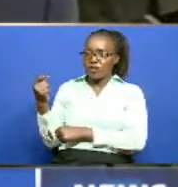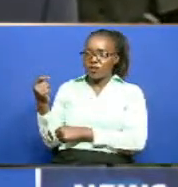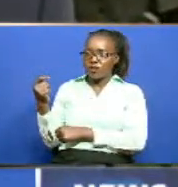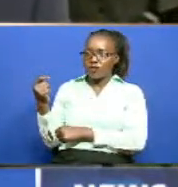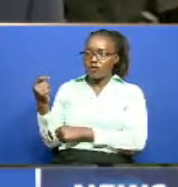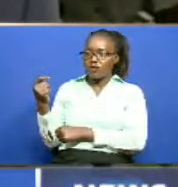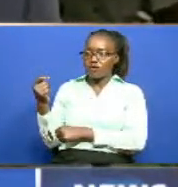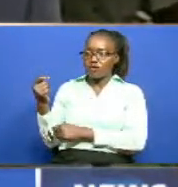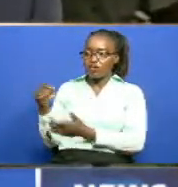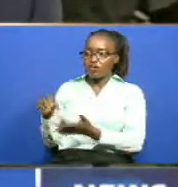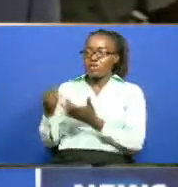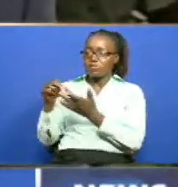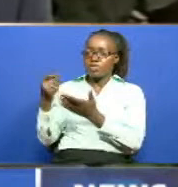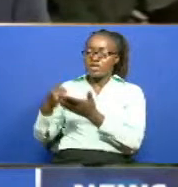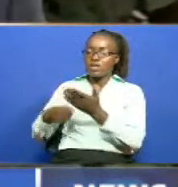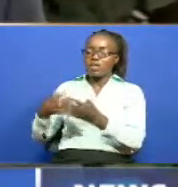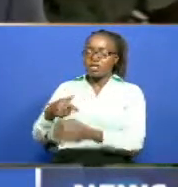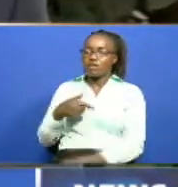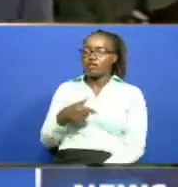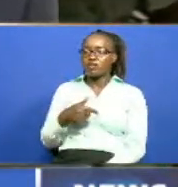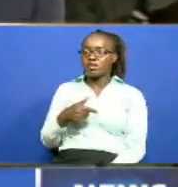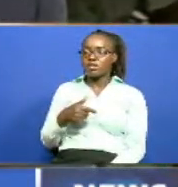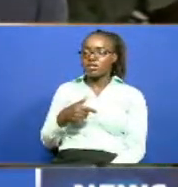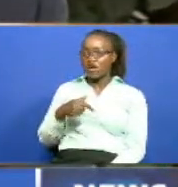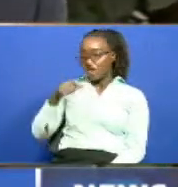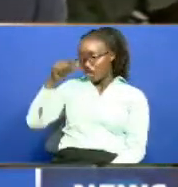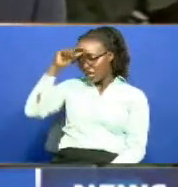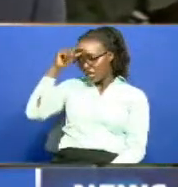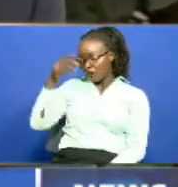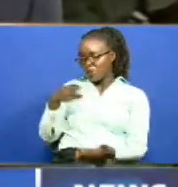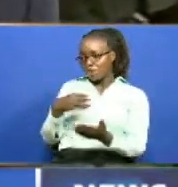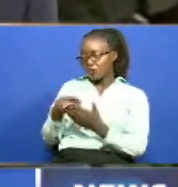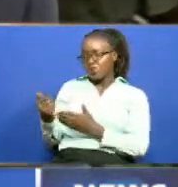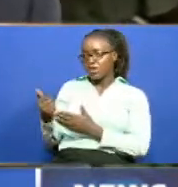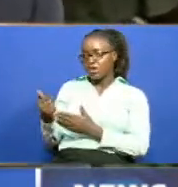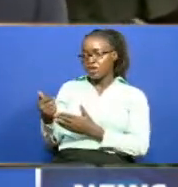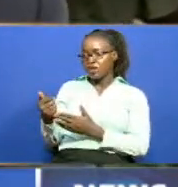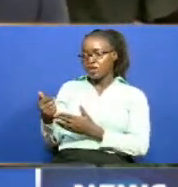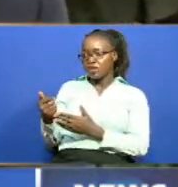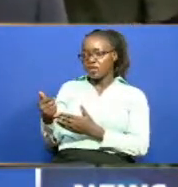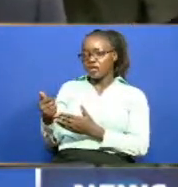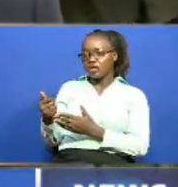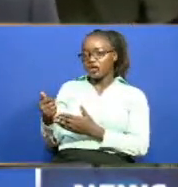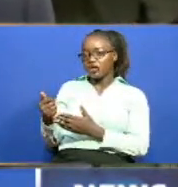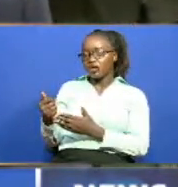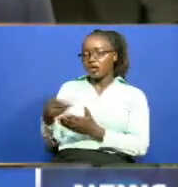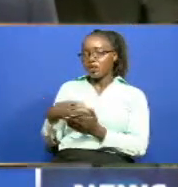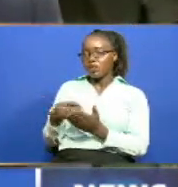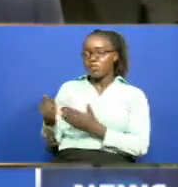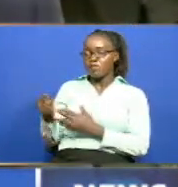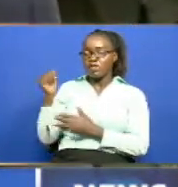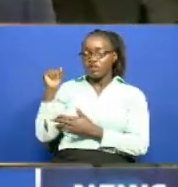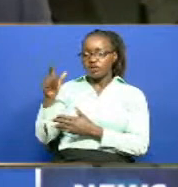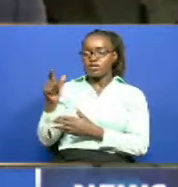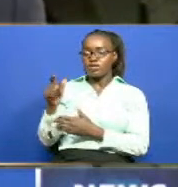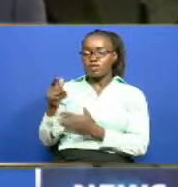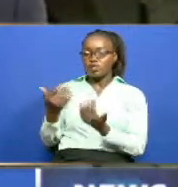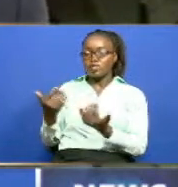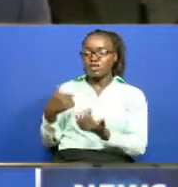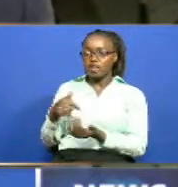Yes, and especially our taxes. If it's the government buying with our taxes, they should buy our products. So that